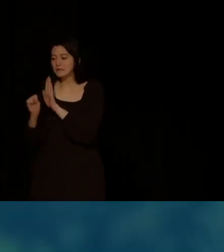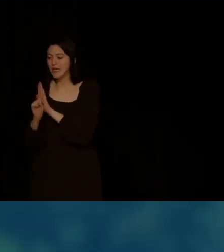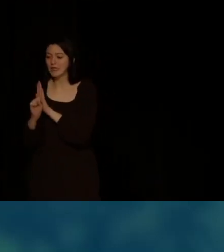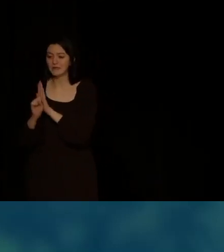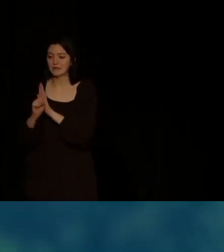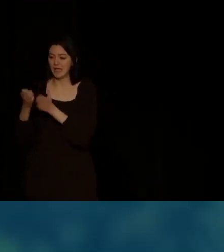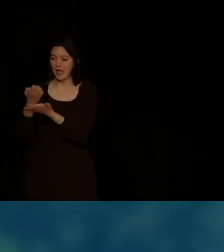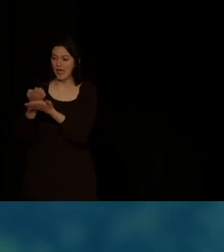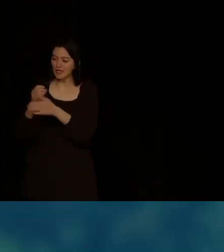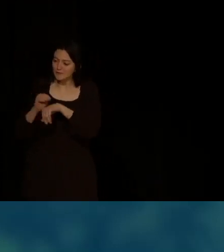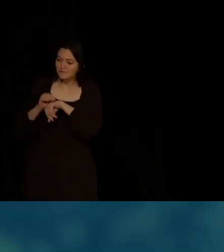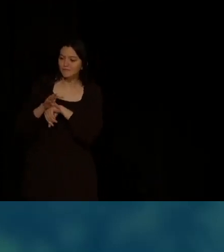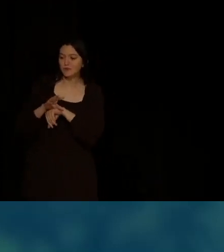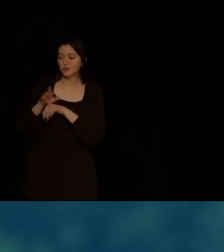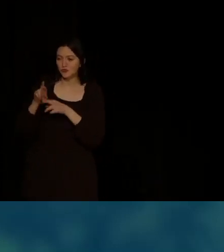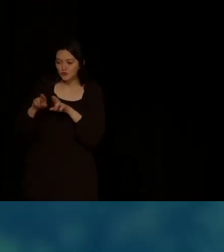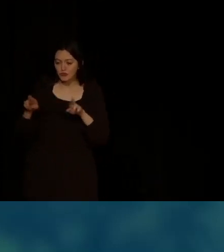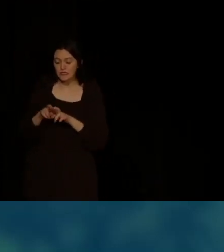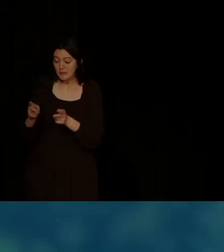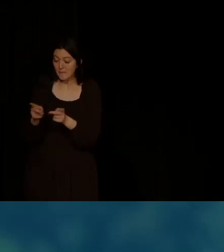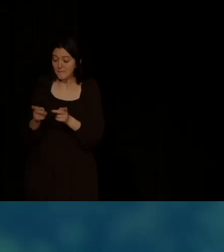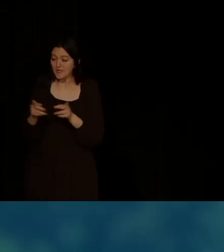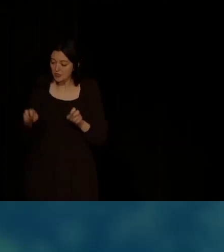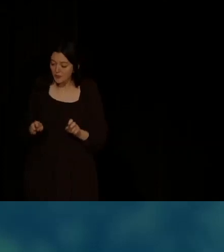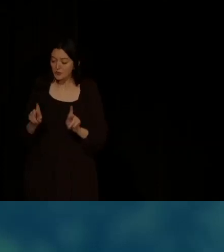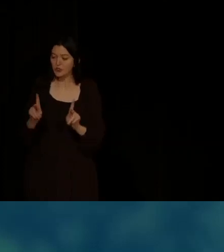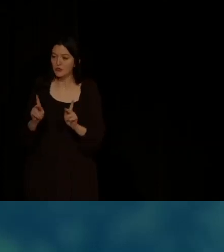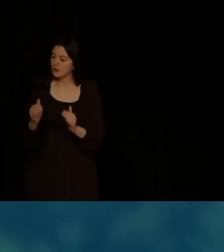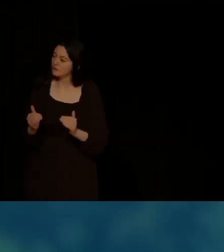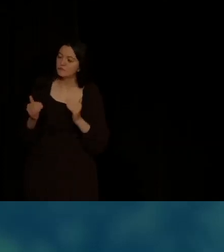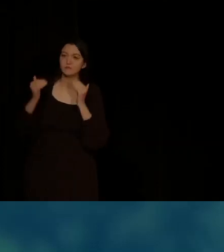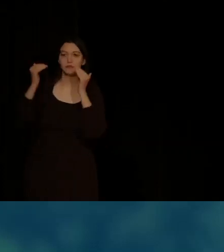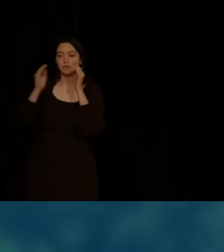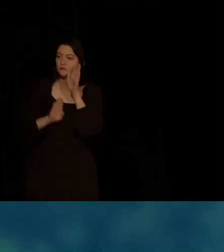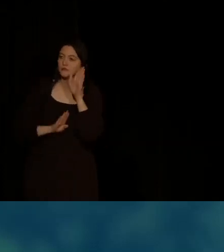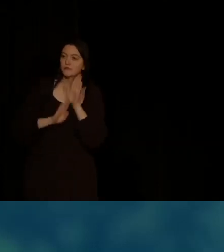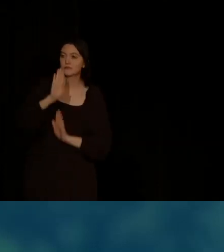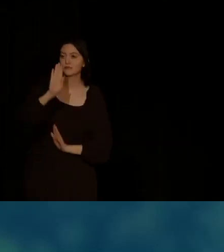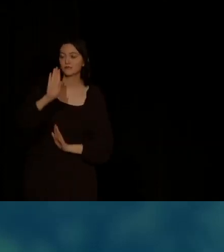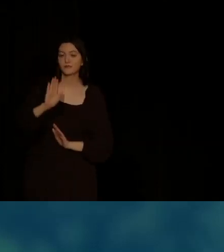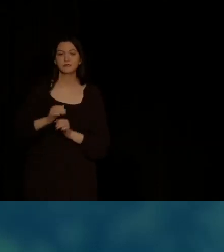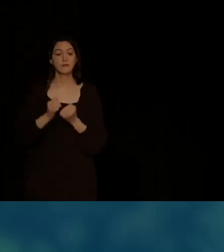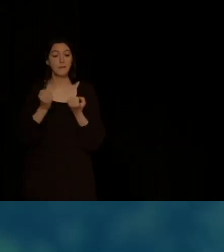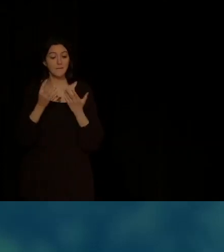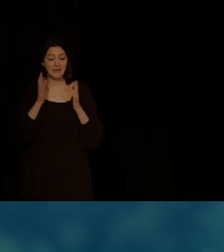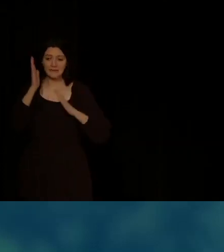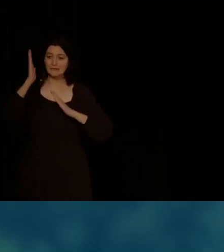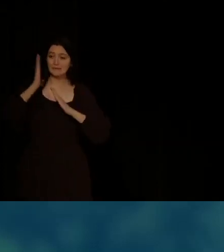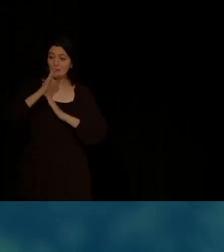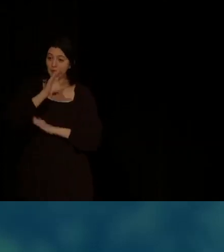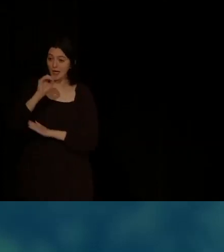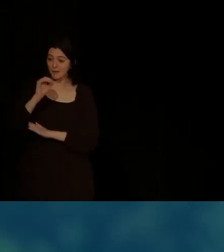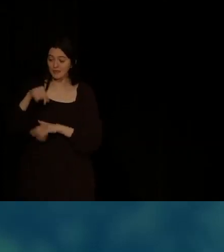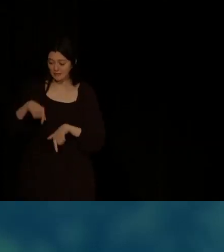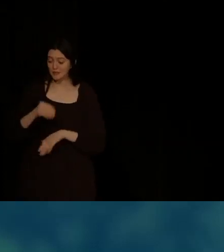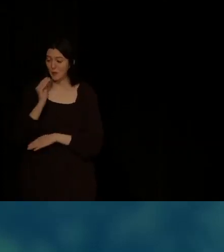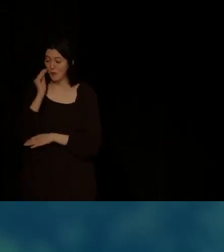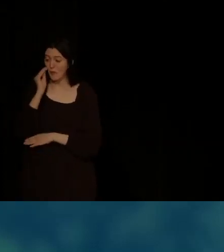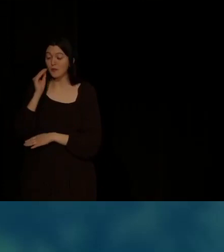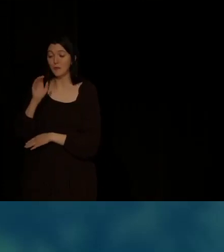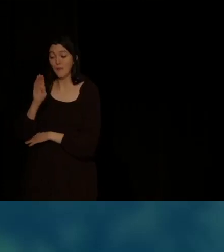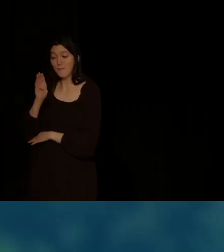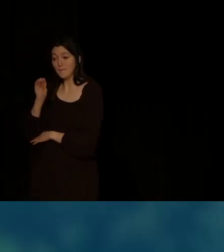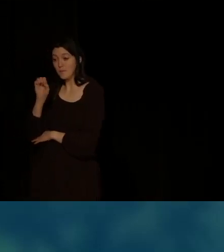region, and we're the place where opportunities abound. Many top companies call the county home, including